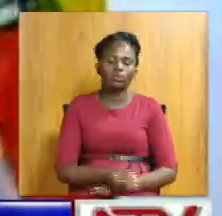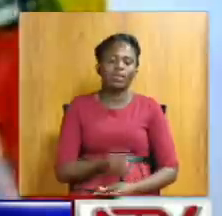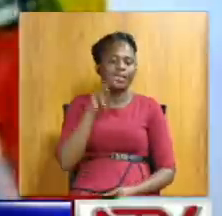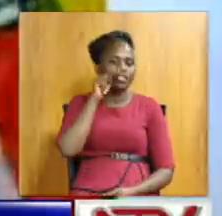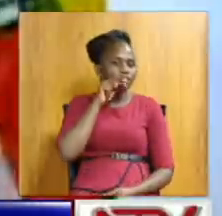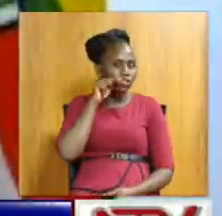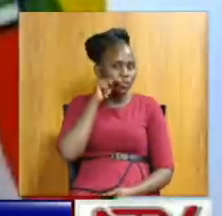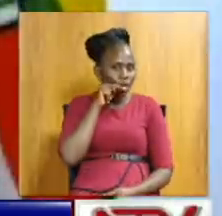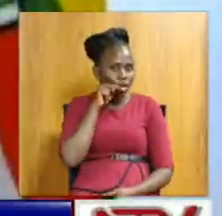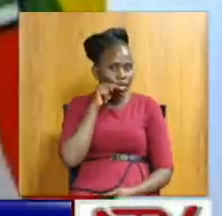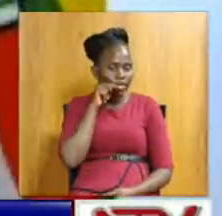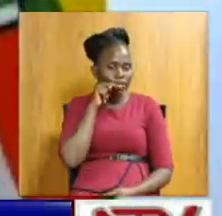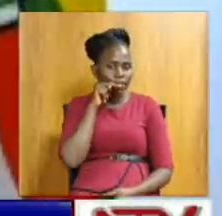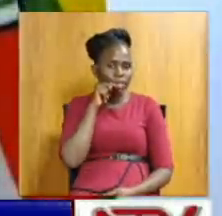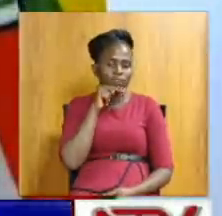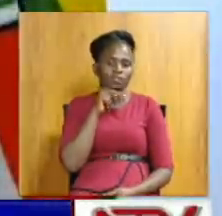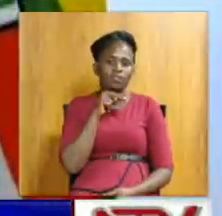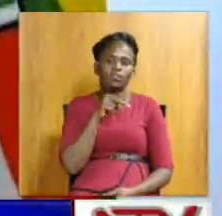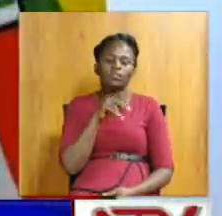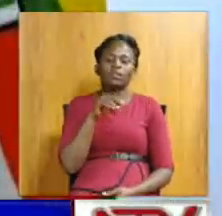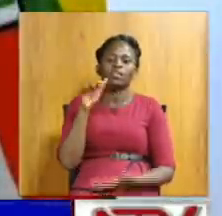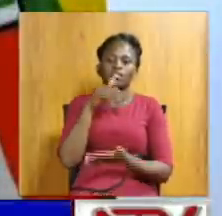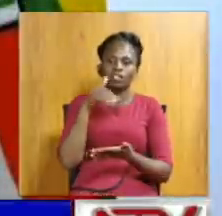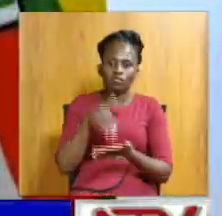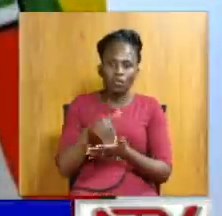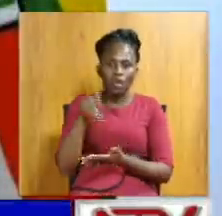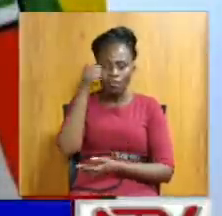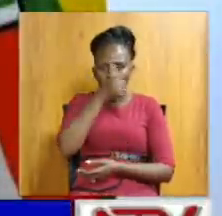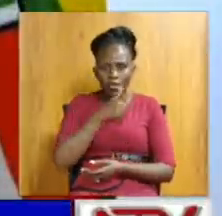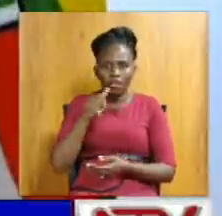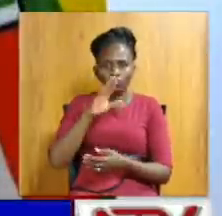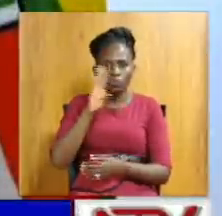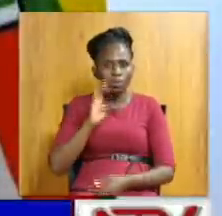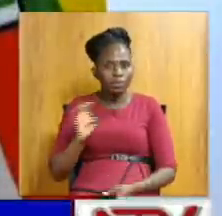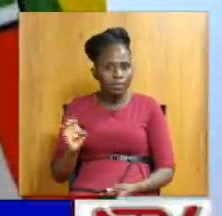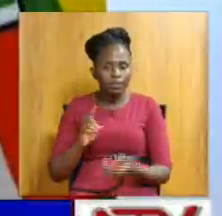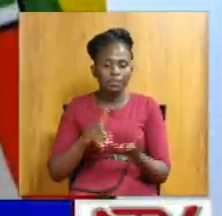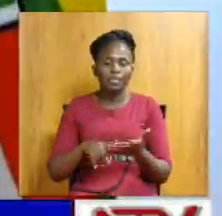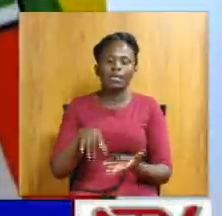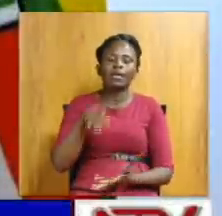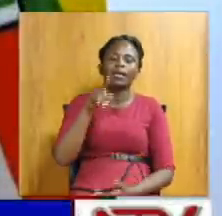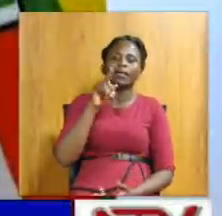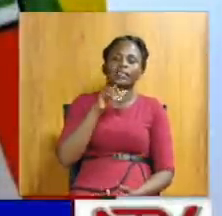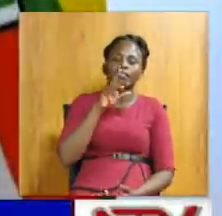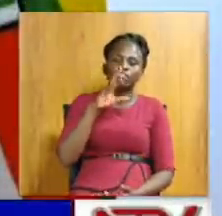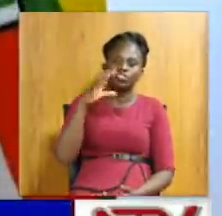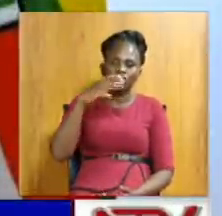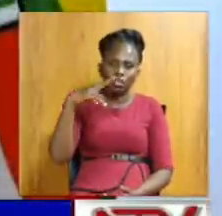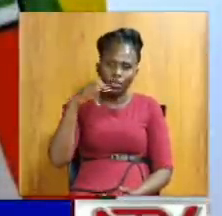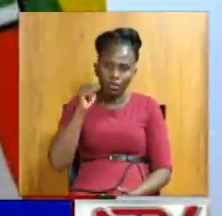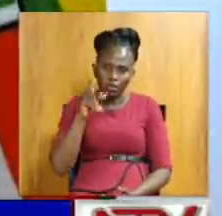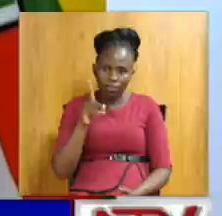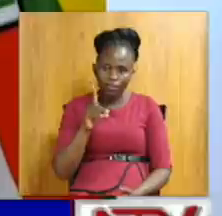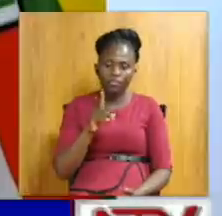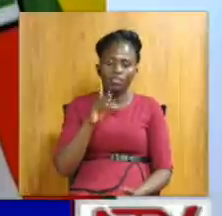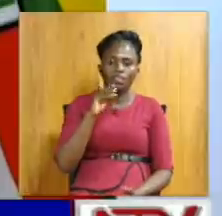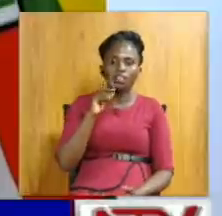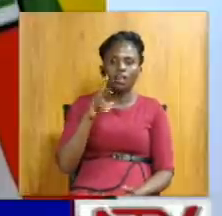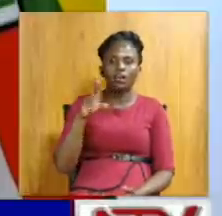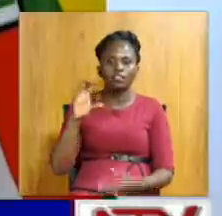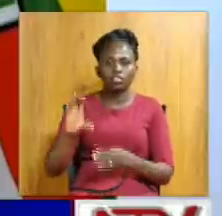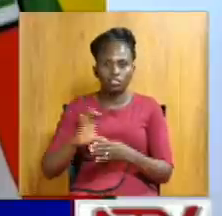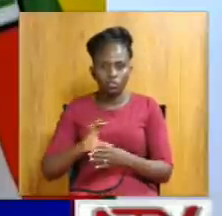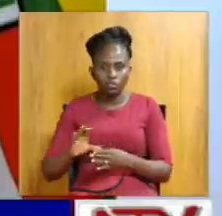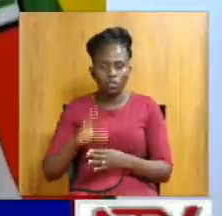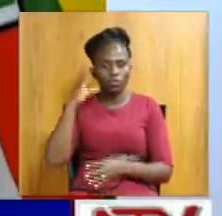Nigeria, Central African Republic, Chad, DRC, Mozambique,